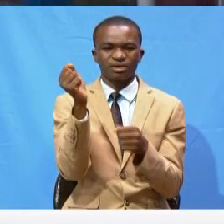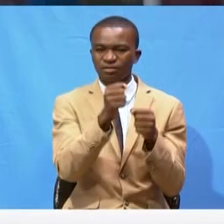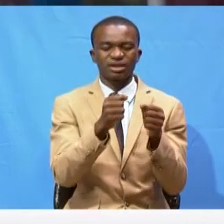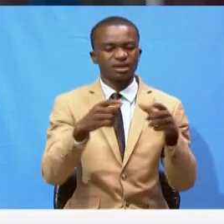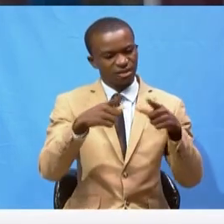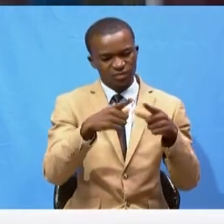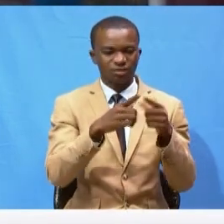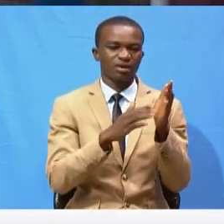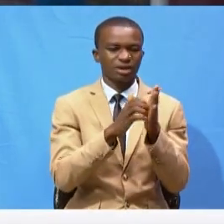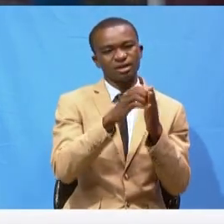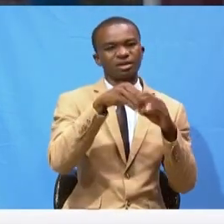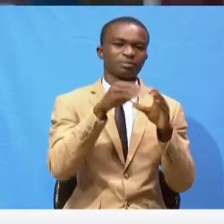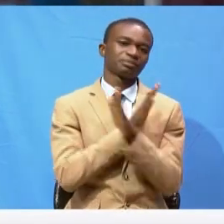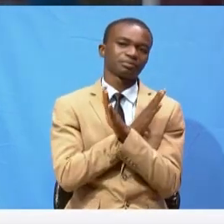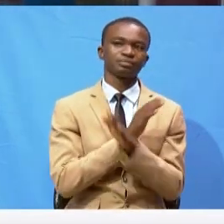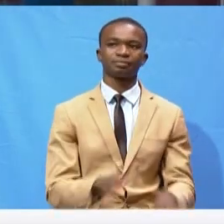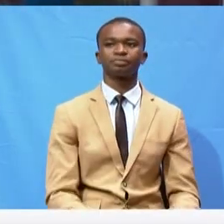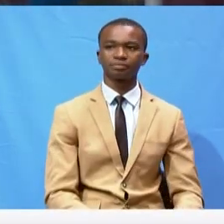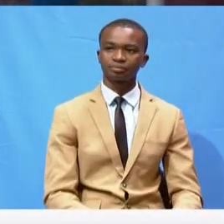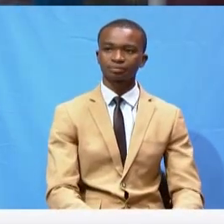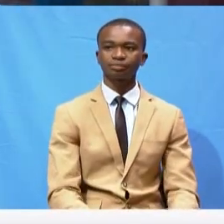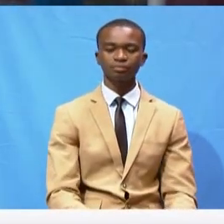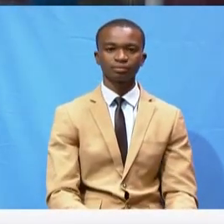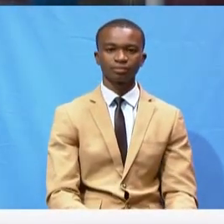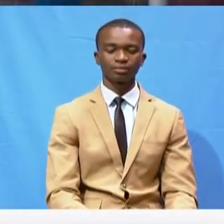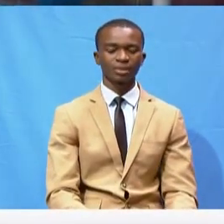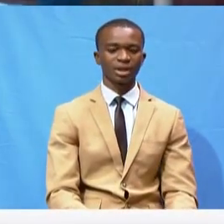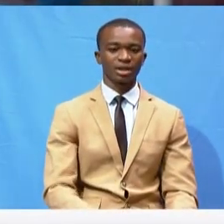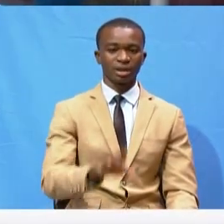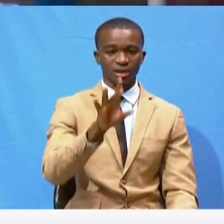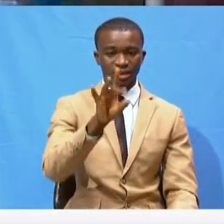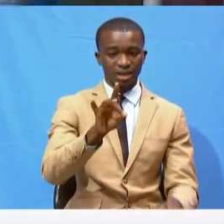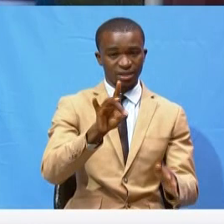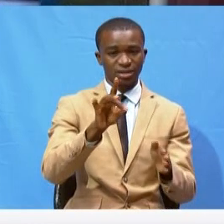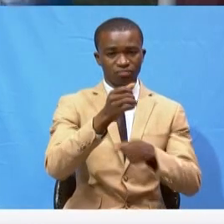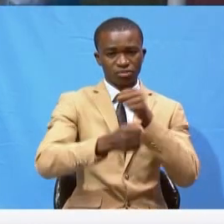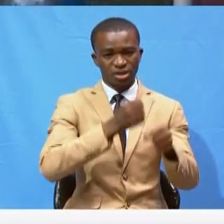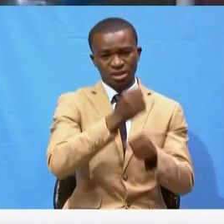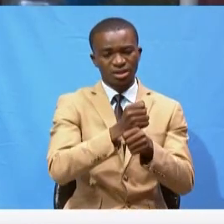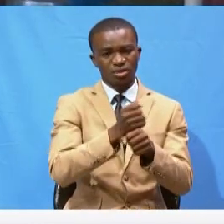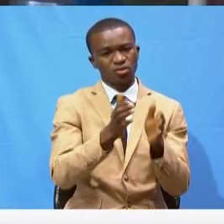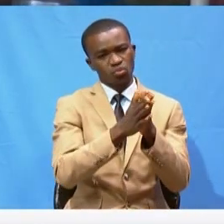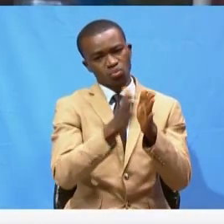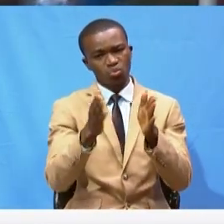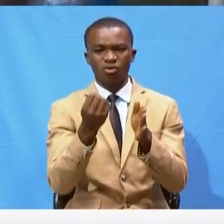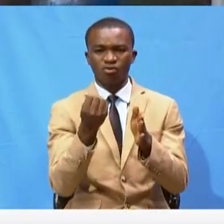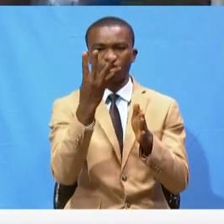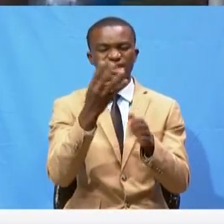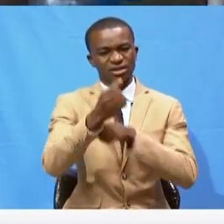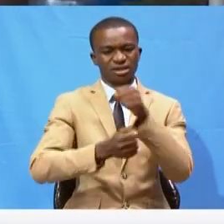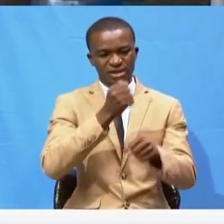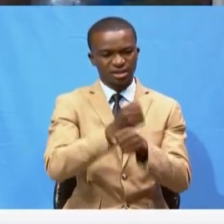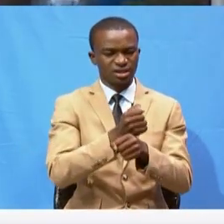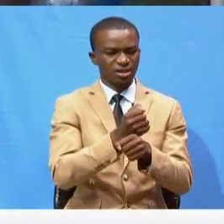vaccinating 9 to 14-year-old girls, school-going girls, and those that are not in school, they are followed to the